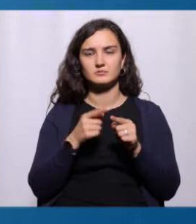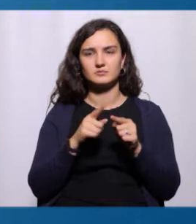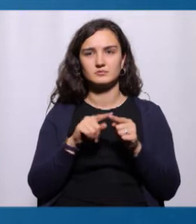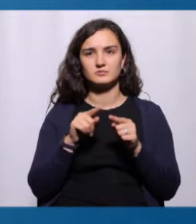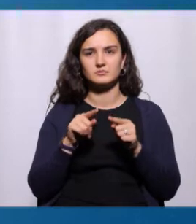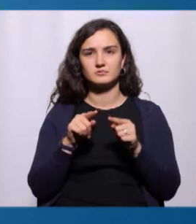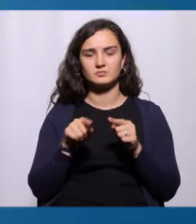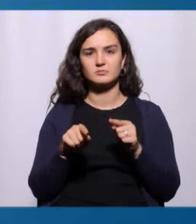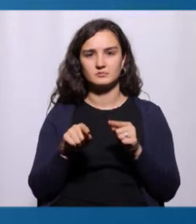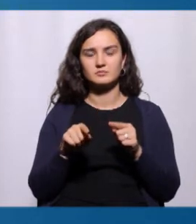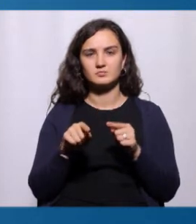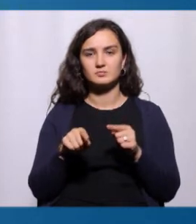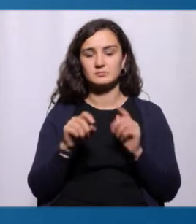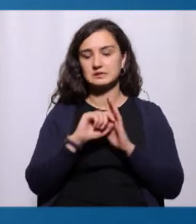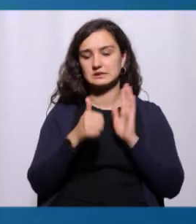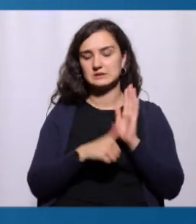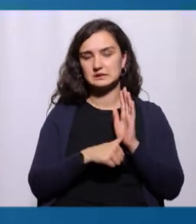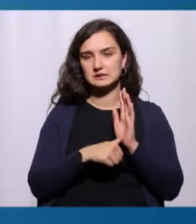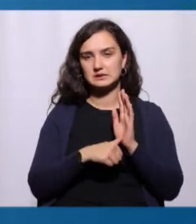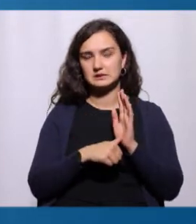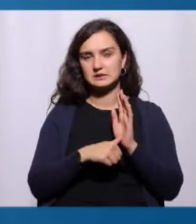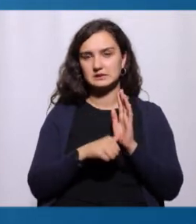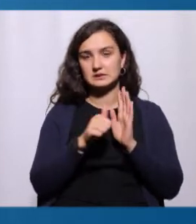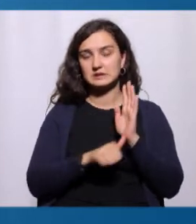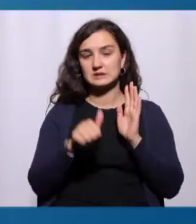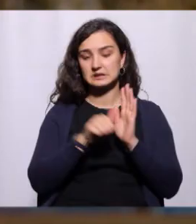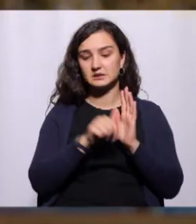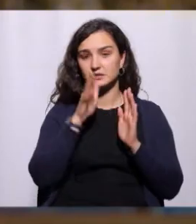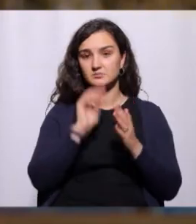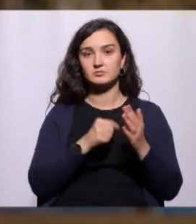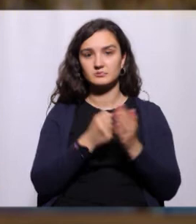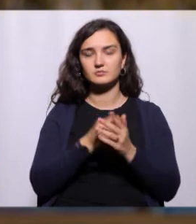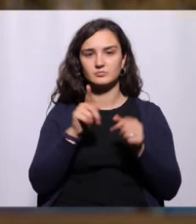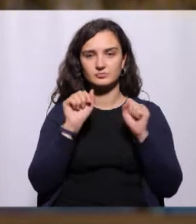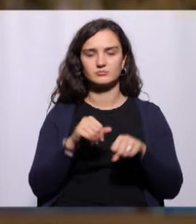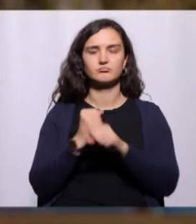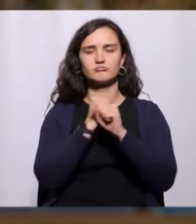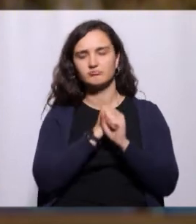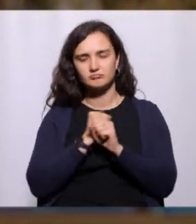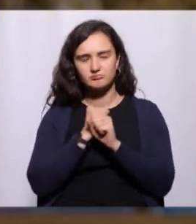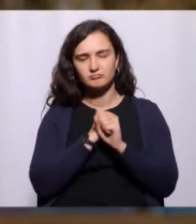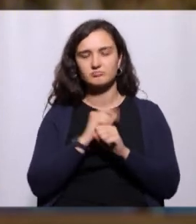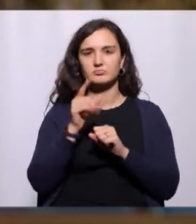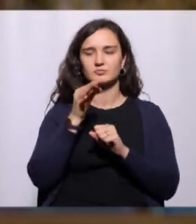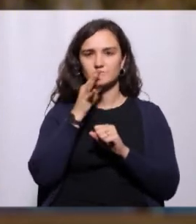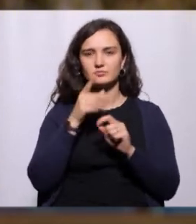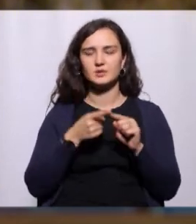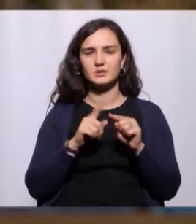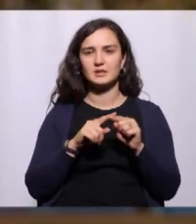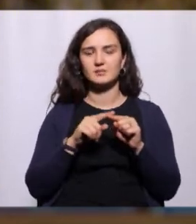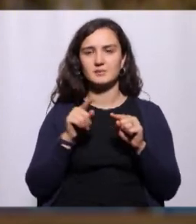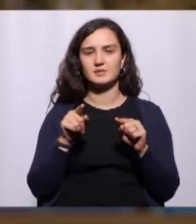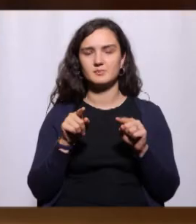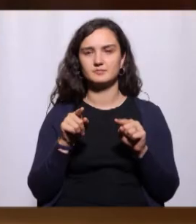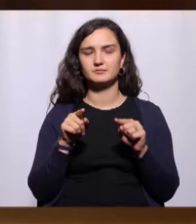the retirement age is 66. When you reach 66, you can relax and enjoy the rest of